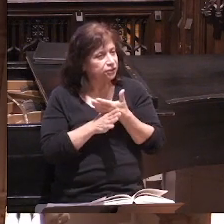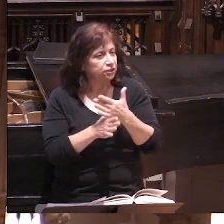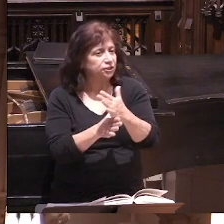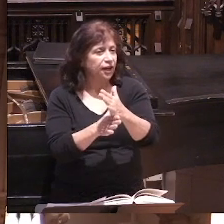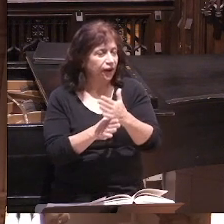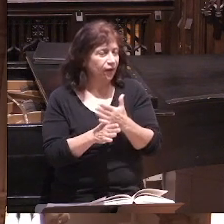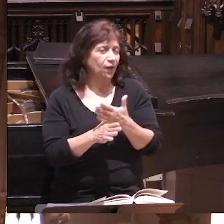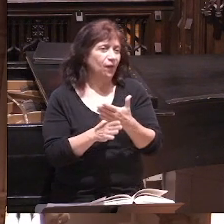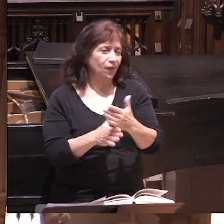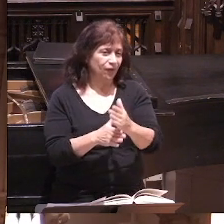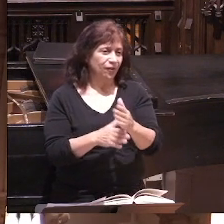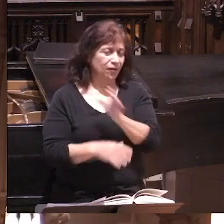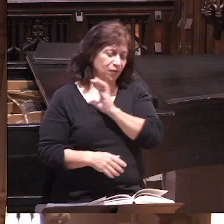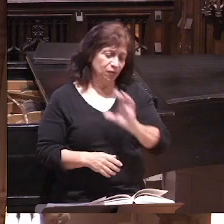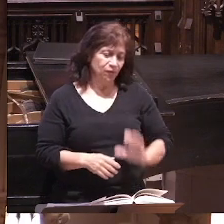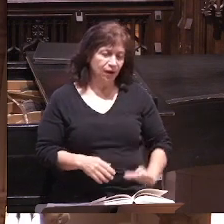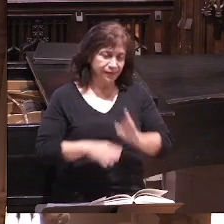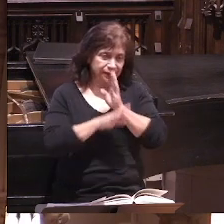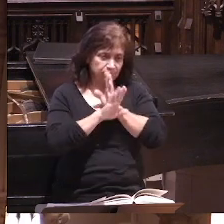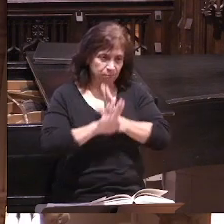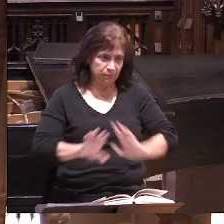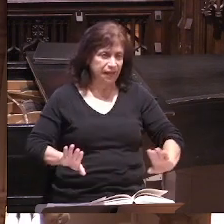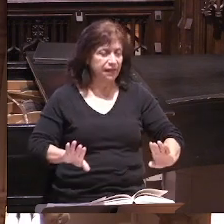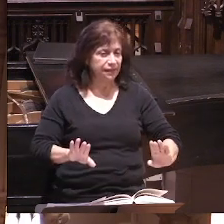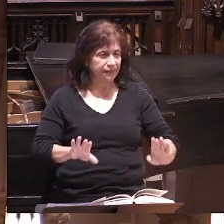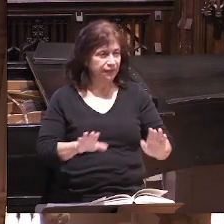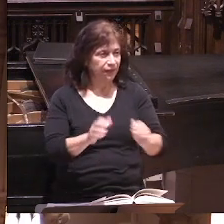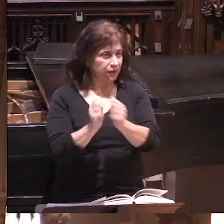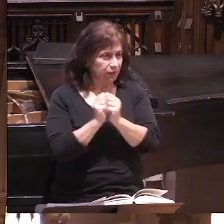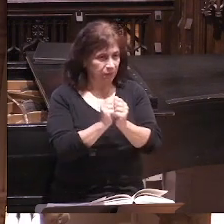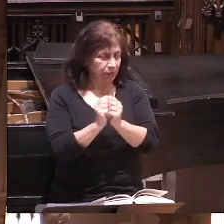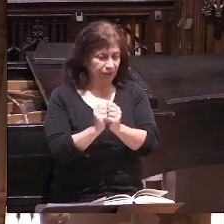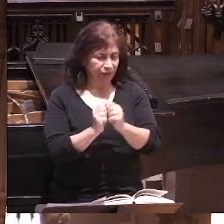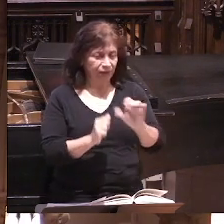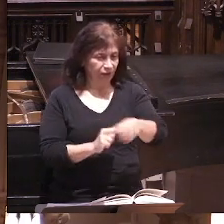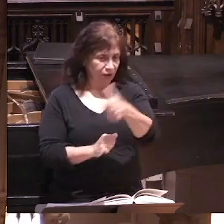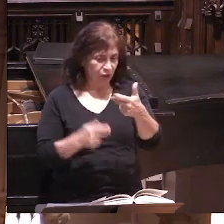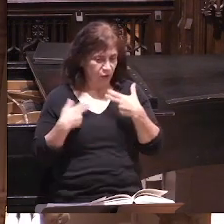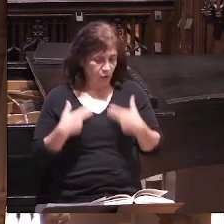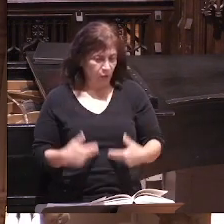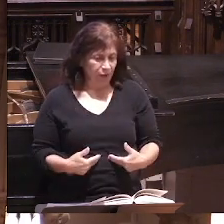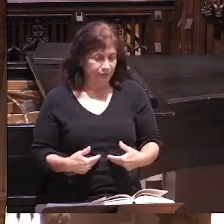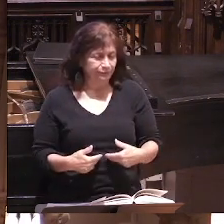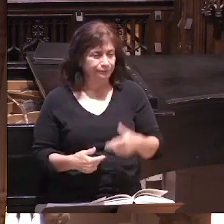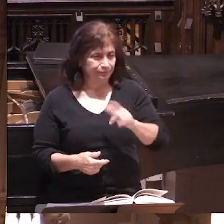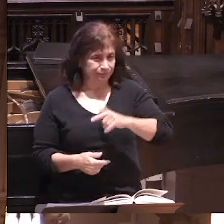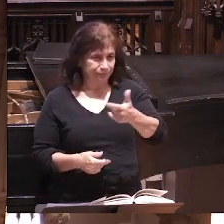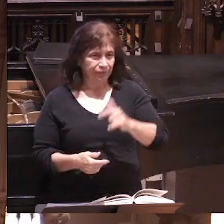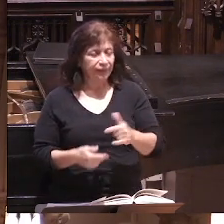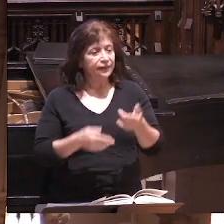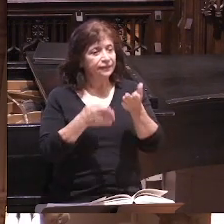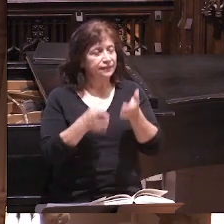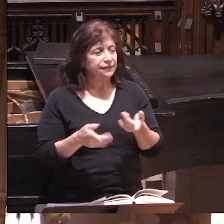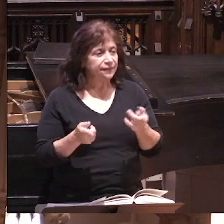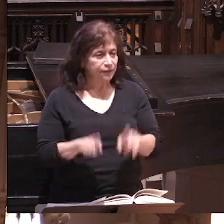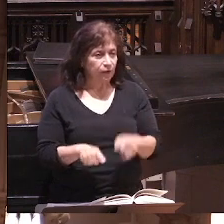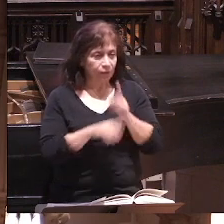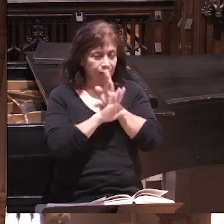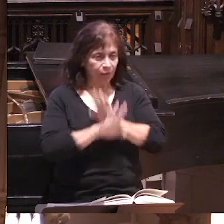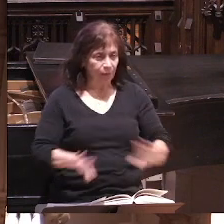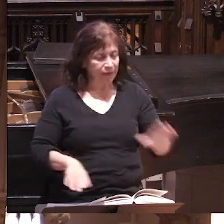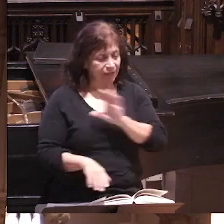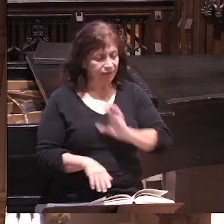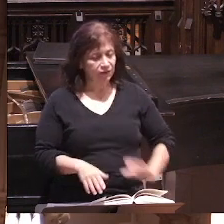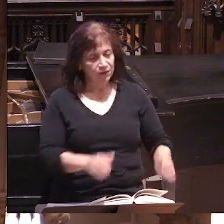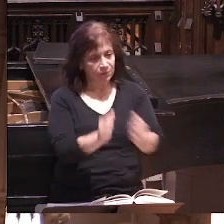the peace of Christ with another human being. Friends, the peace of Christ be with you.